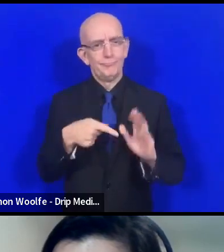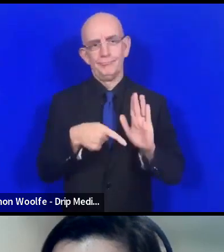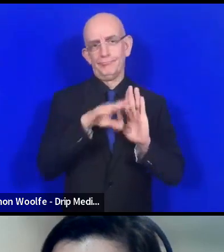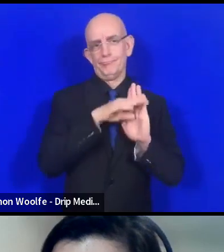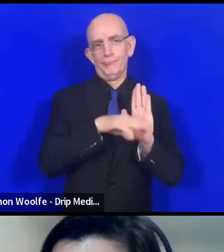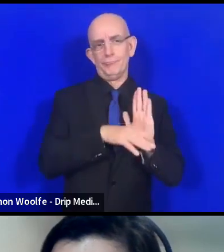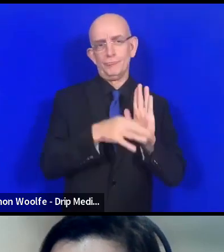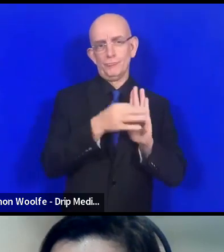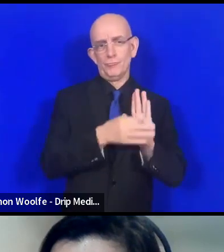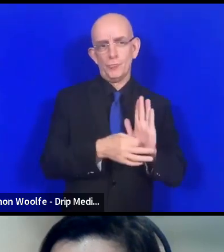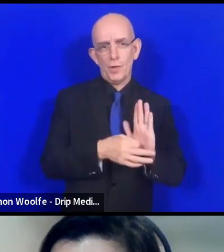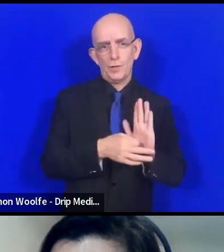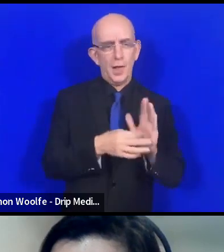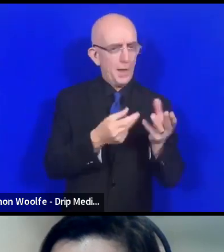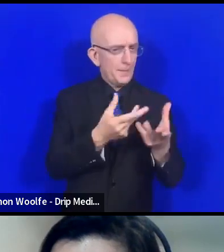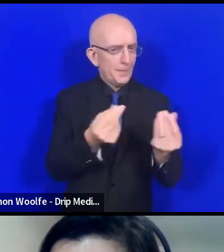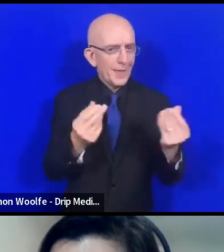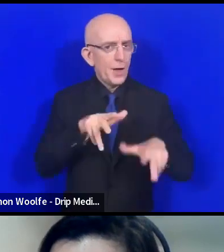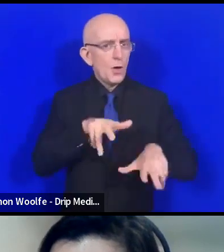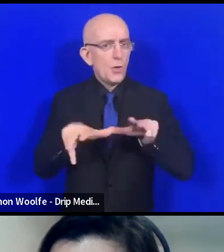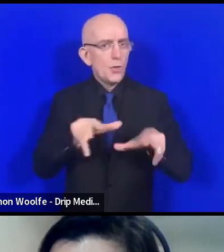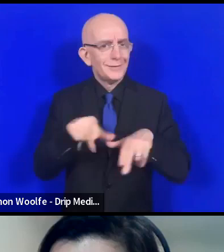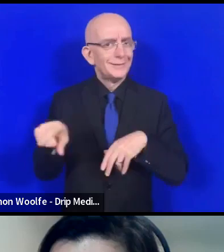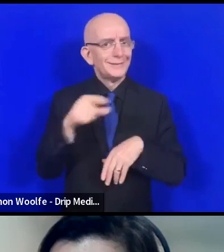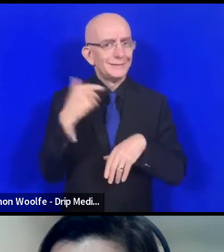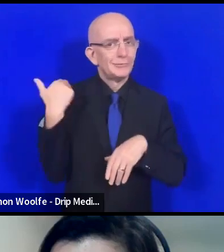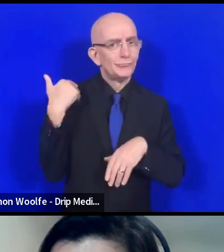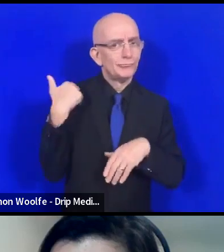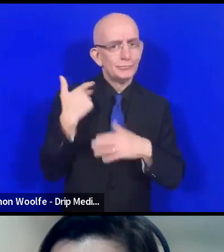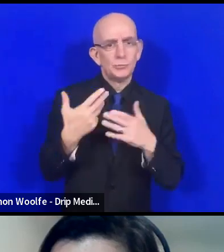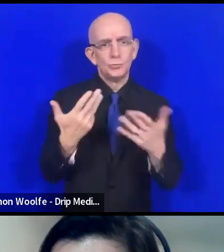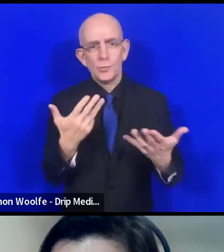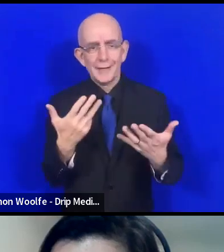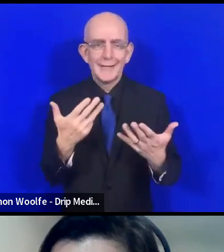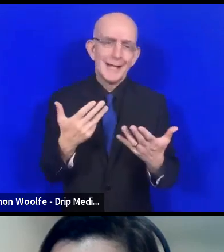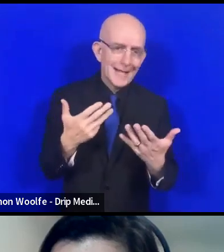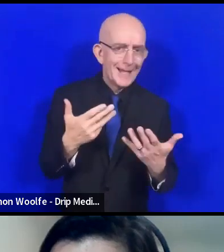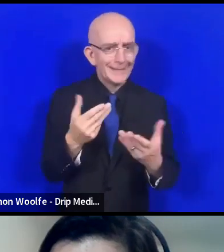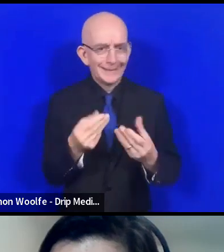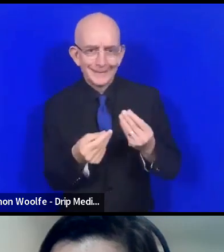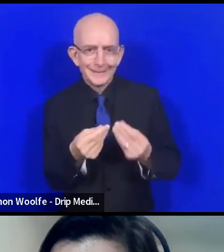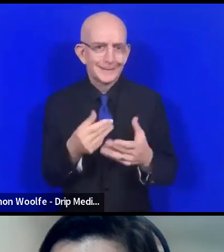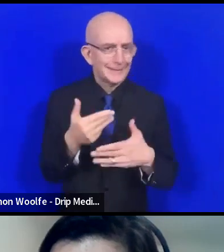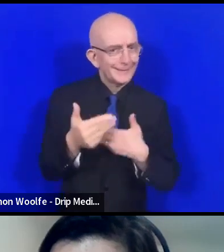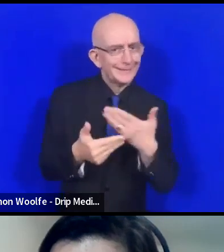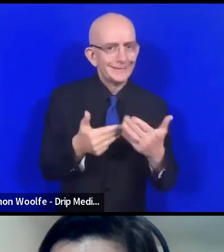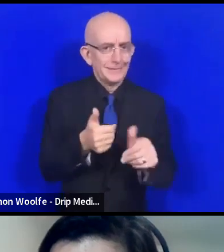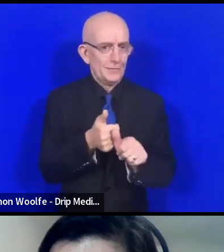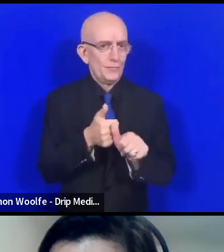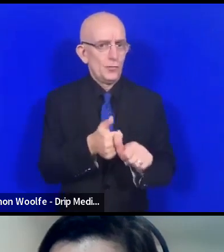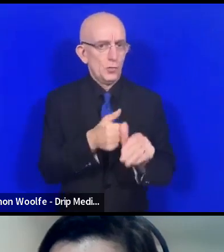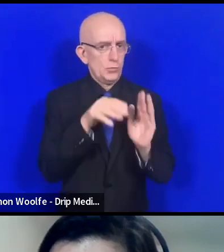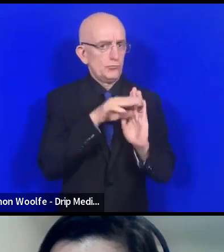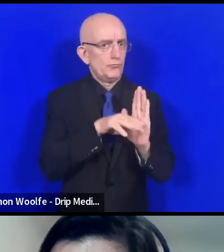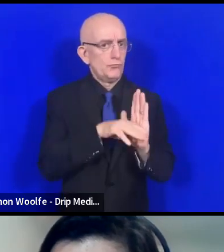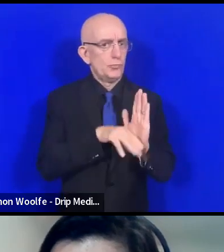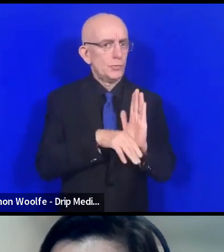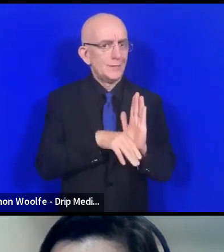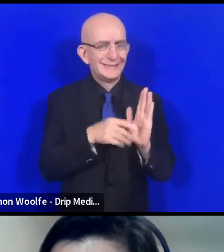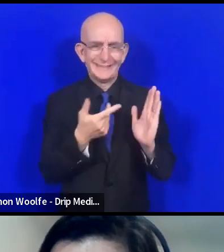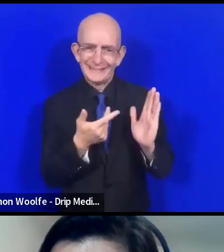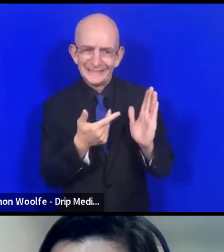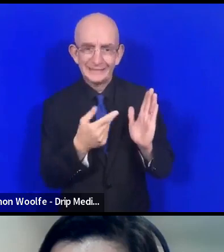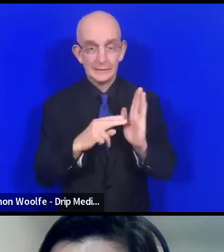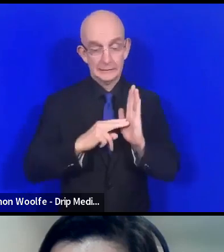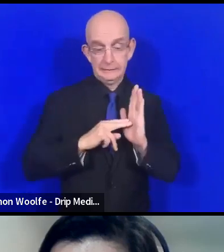Feminist Accessibility Protocol, and that they are concerned about signing on to the protocol and not being